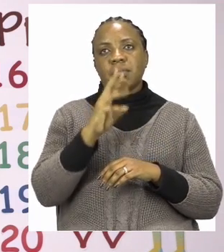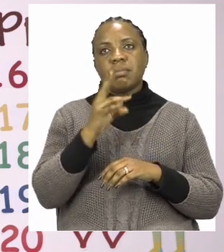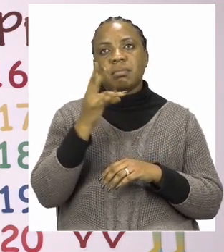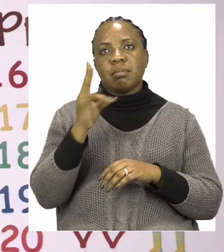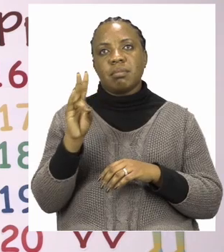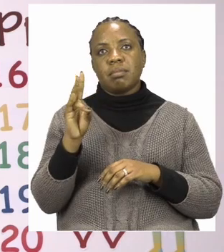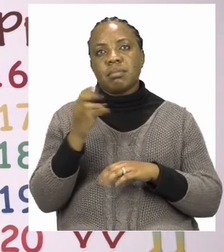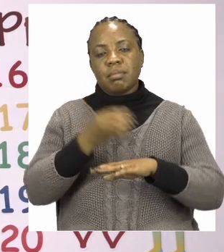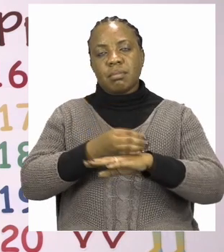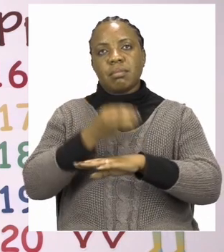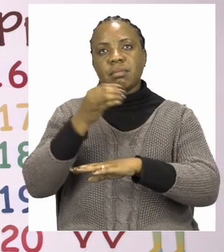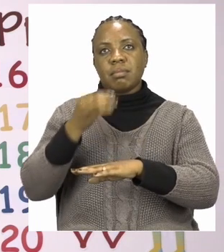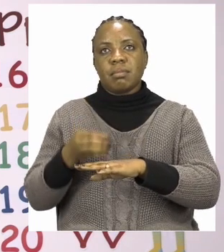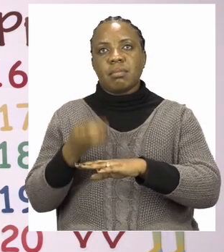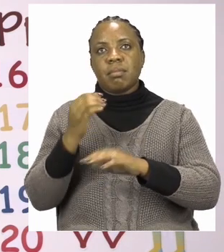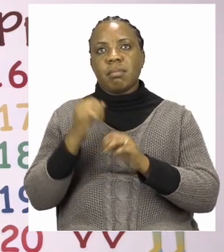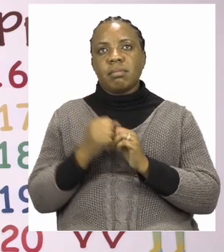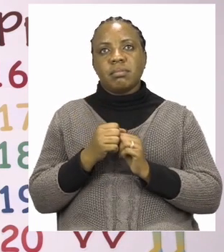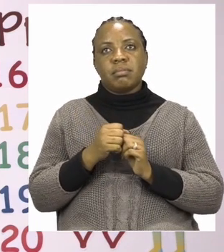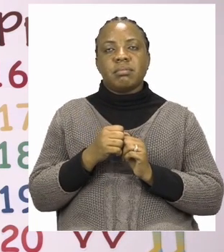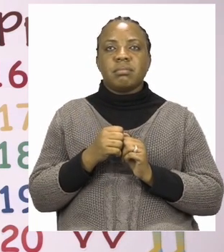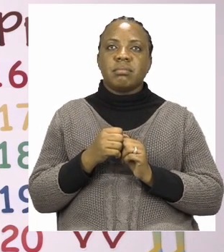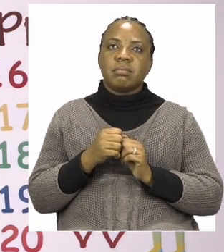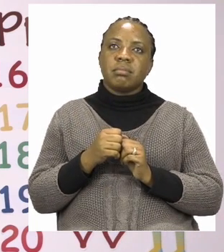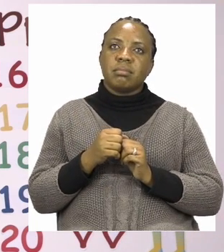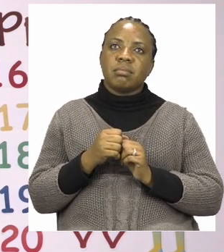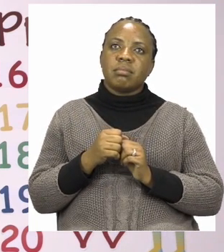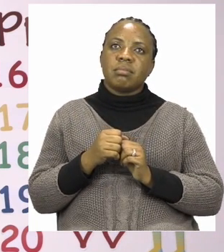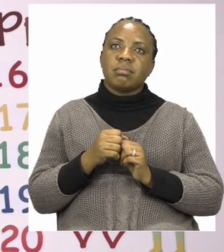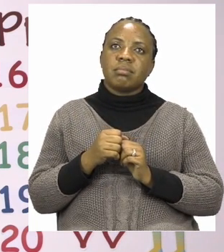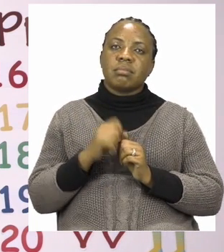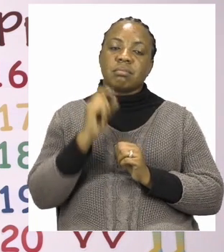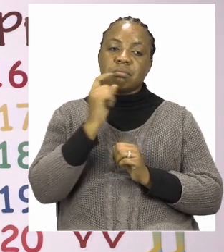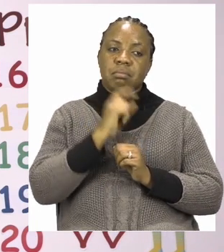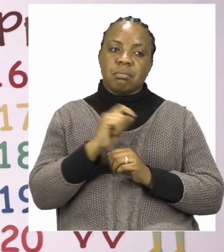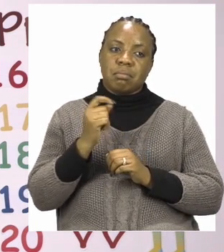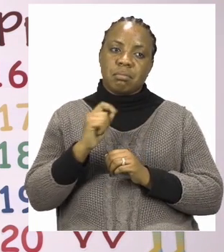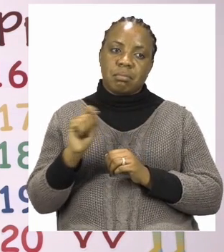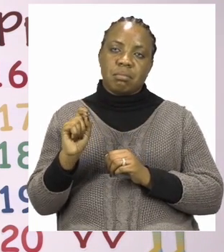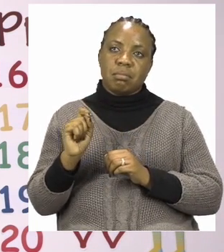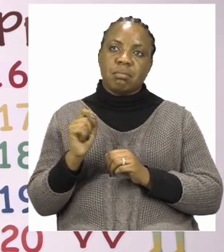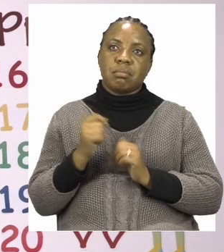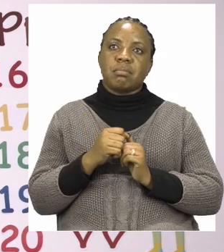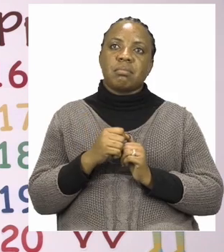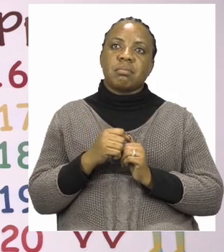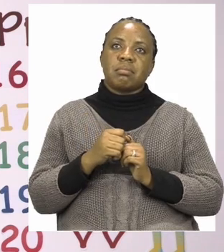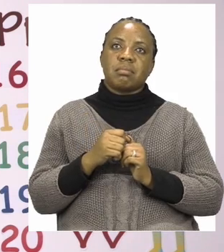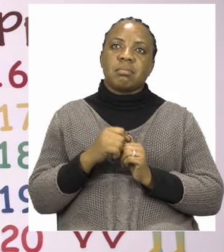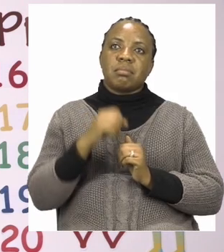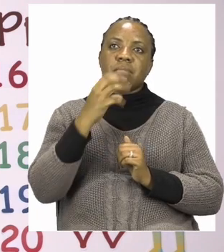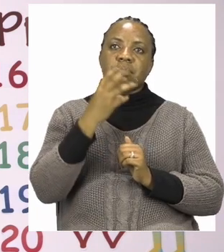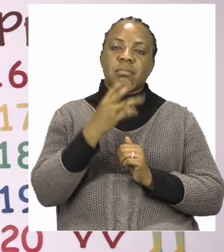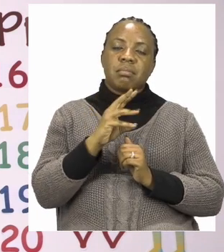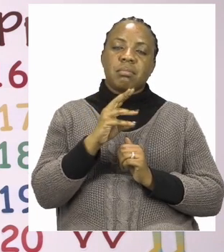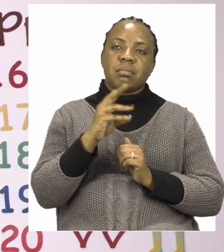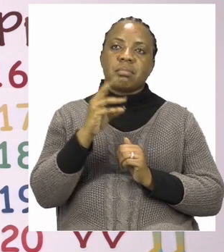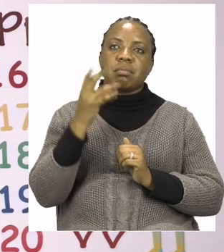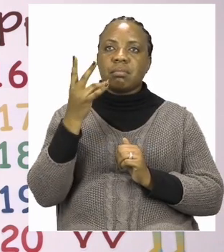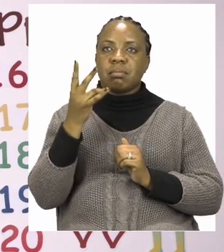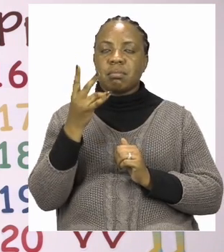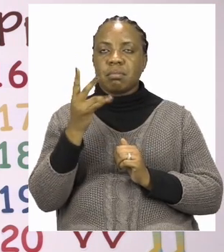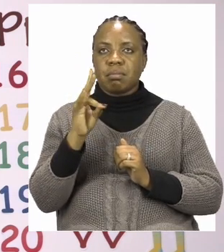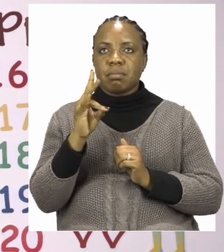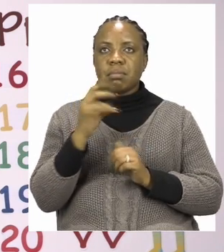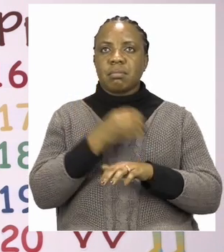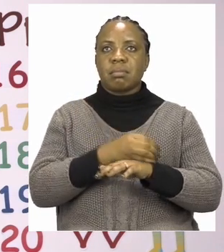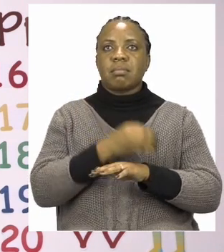67 bottles. So that is the answer that you will write in your booklet. Just to be sure, go back and read